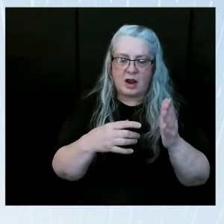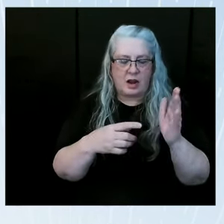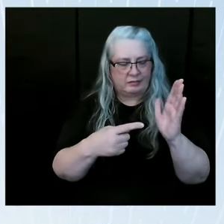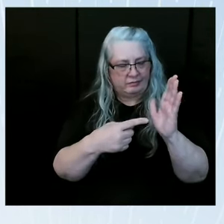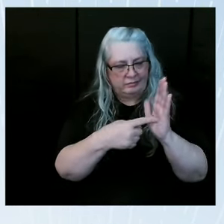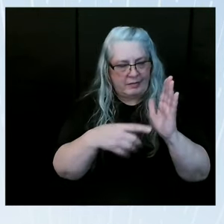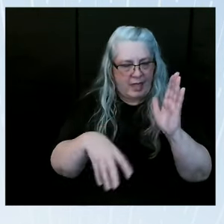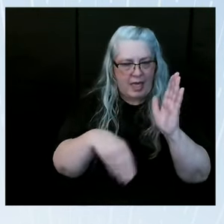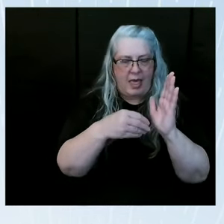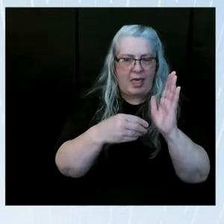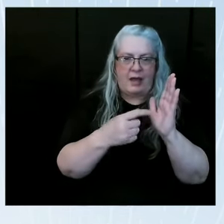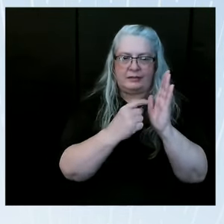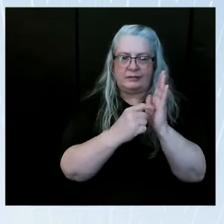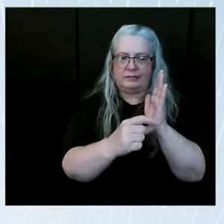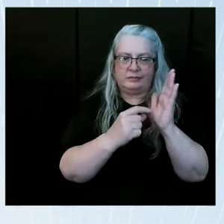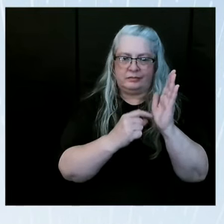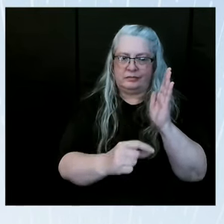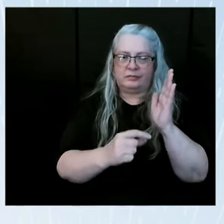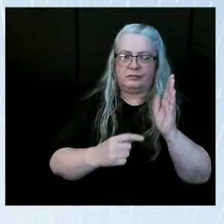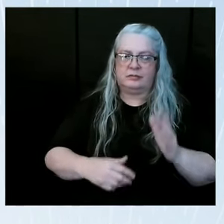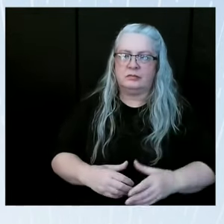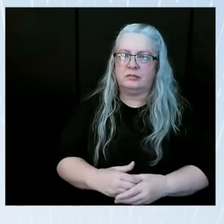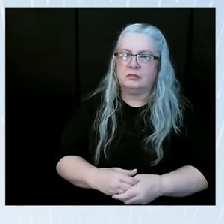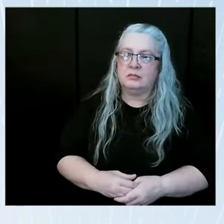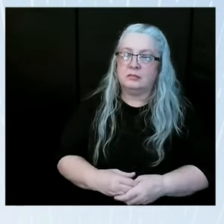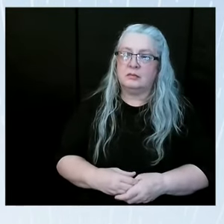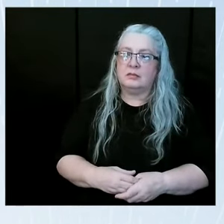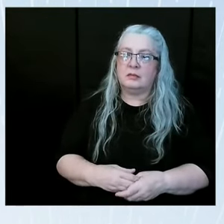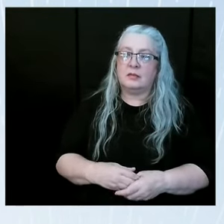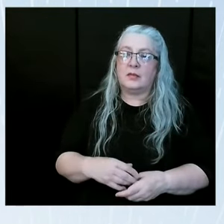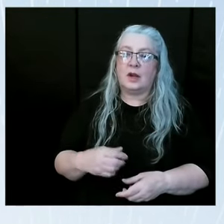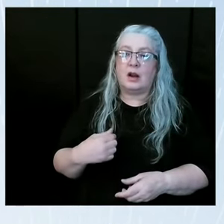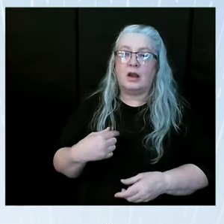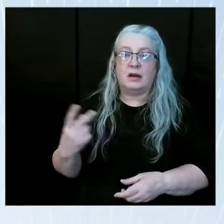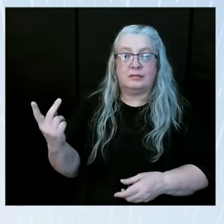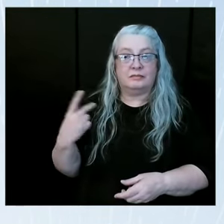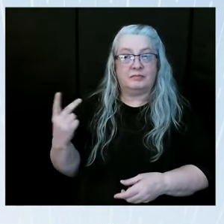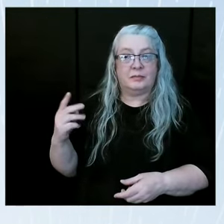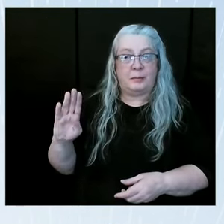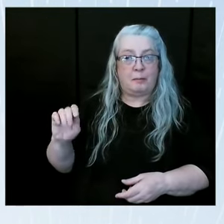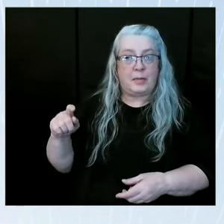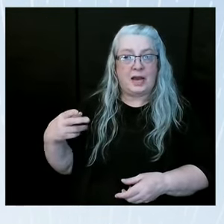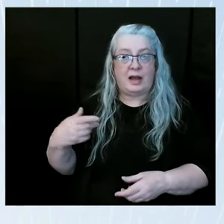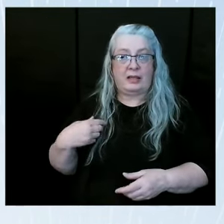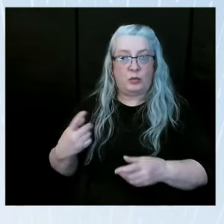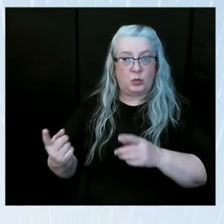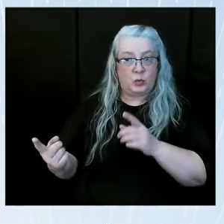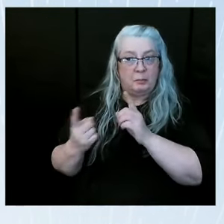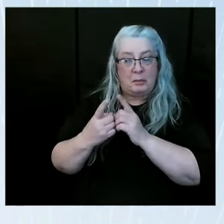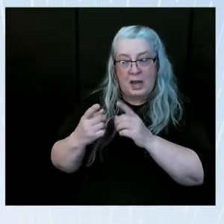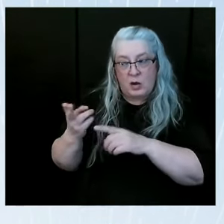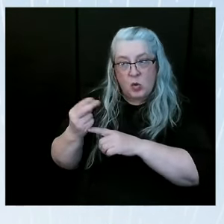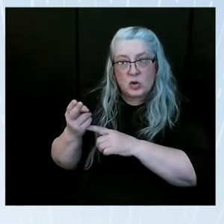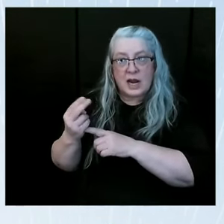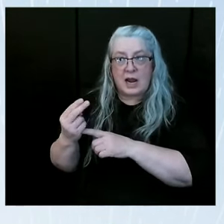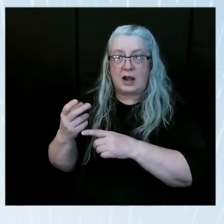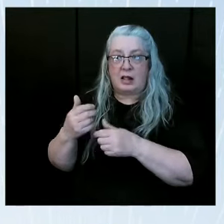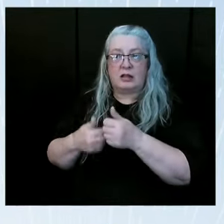chain, who was speaking of the impact of the training that we provide through our Federal Law Enforcement Training Center,